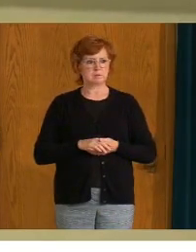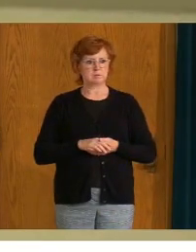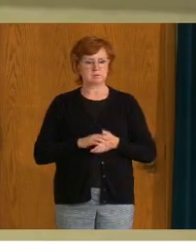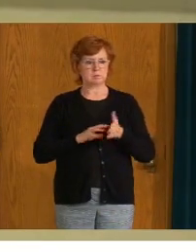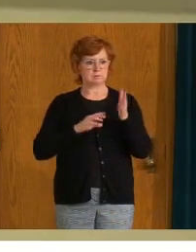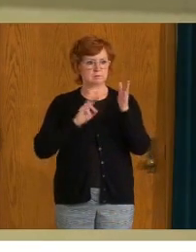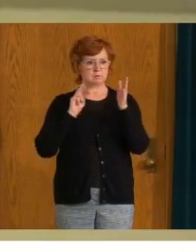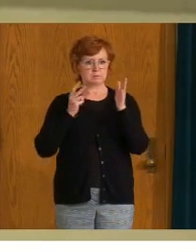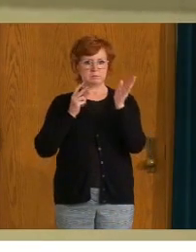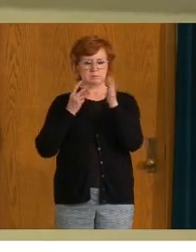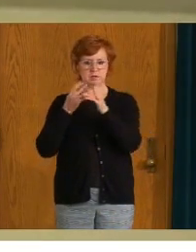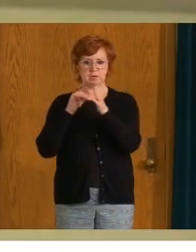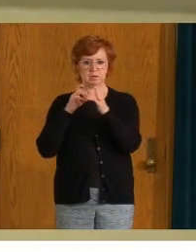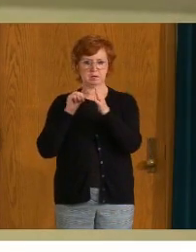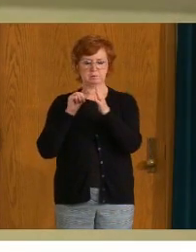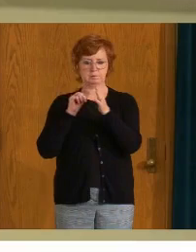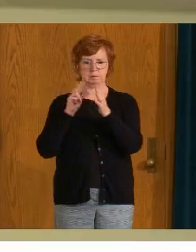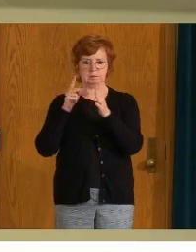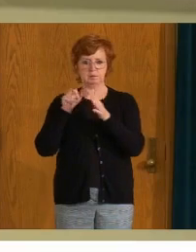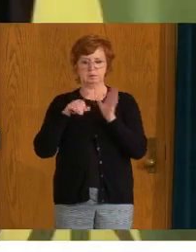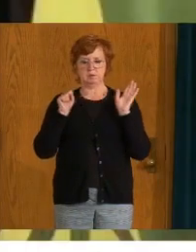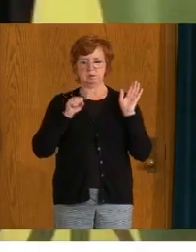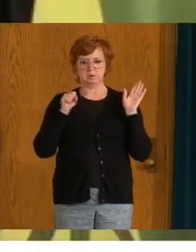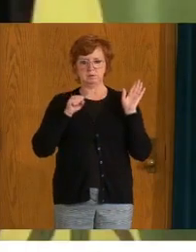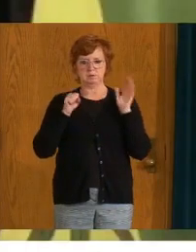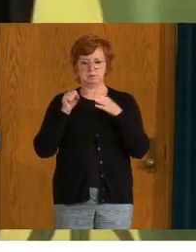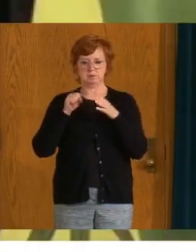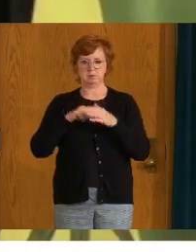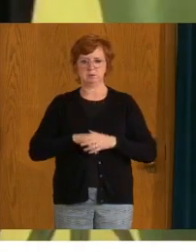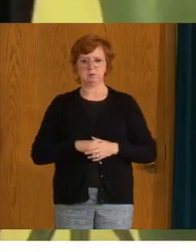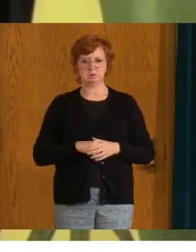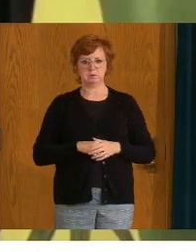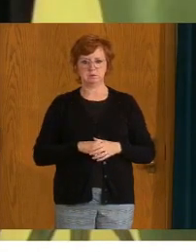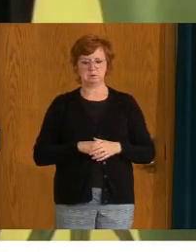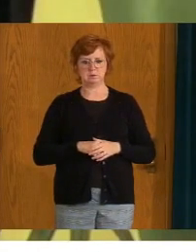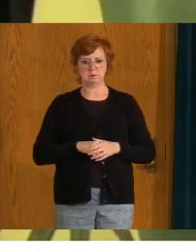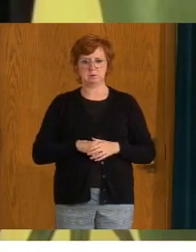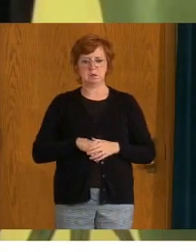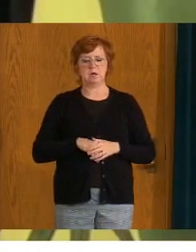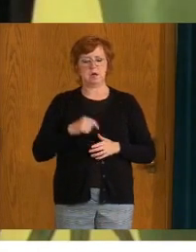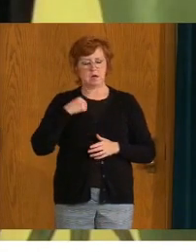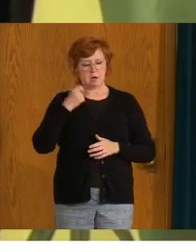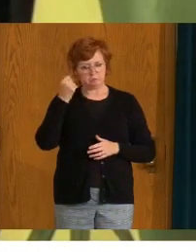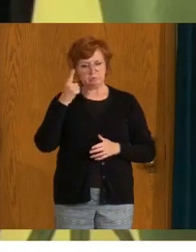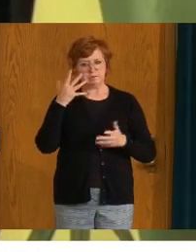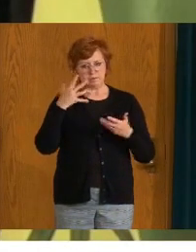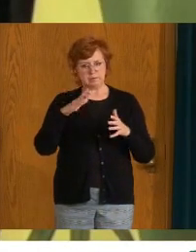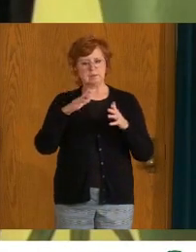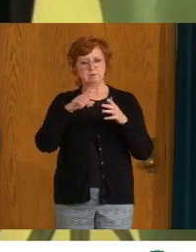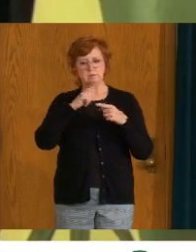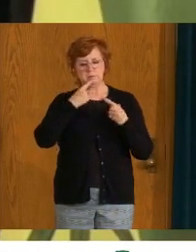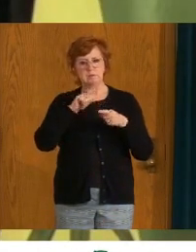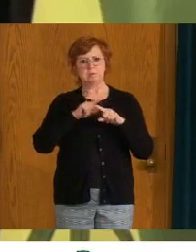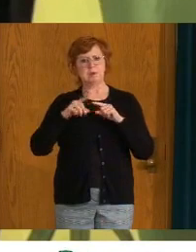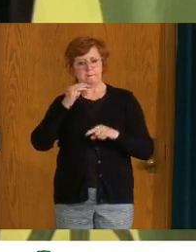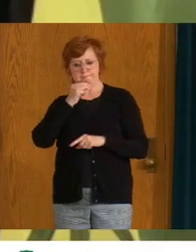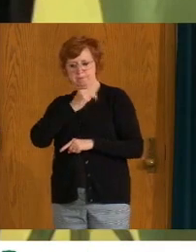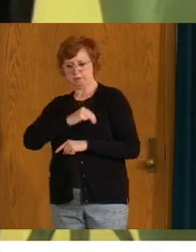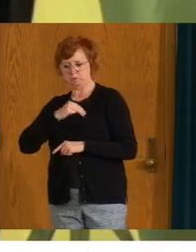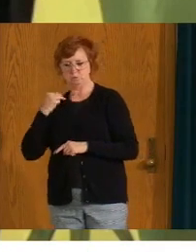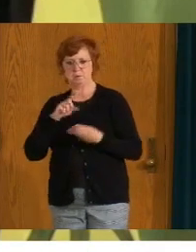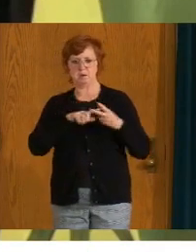You have a follow-up, Adam? Premier, you mentioned this a little bit at the start. Are you ruling out incentives at all? I mean, Manitoba and Alberta both have a higher percentage